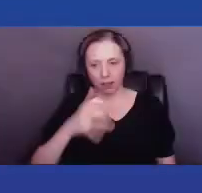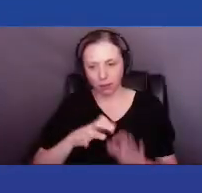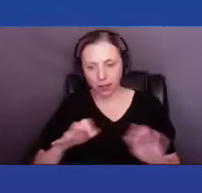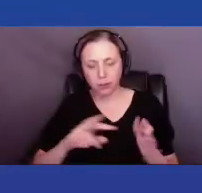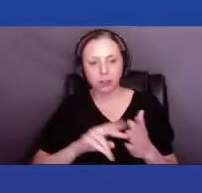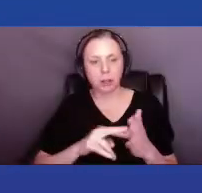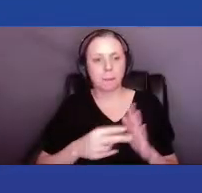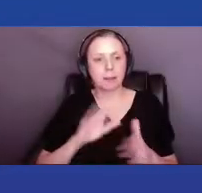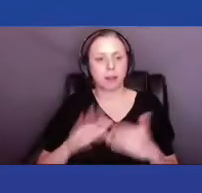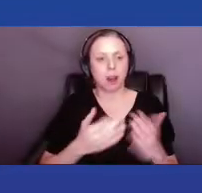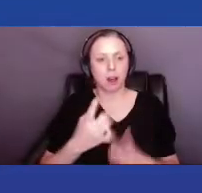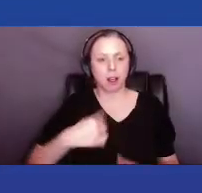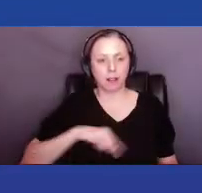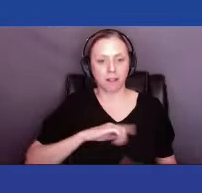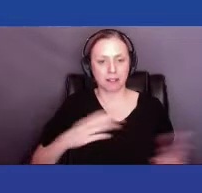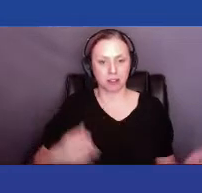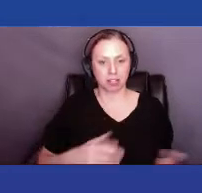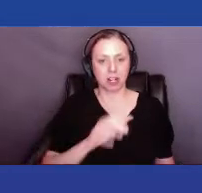please.